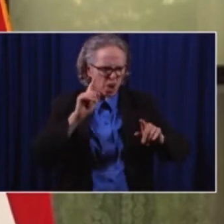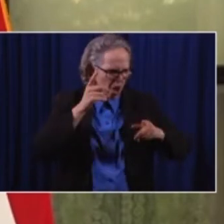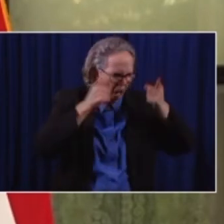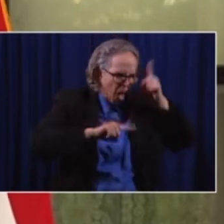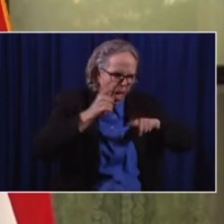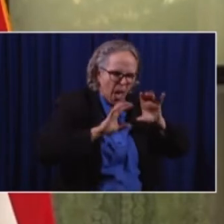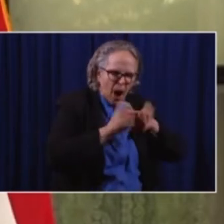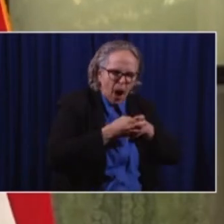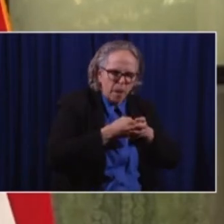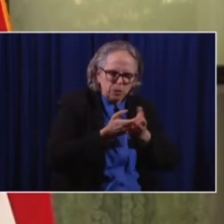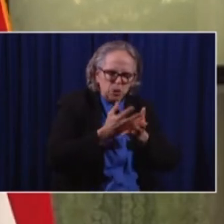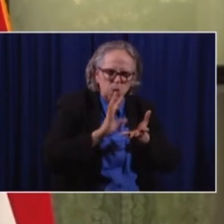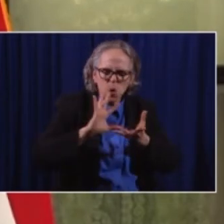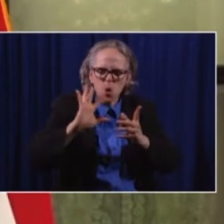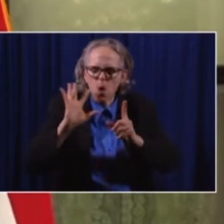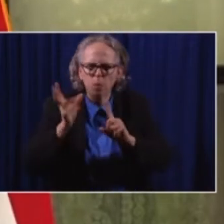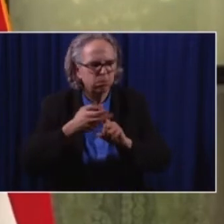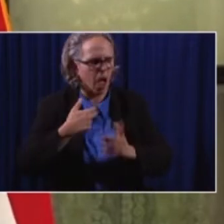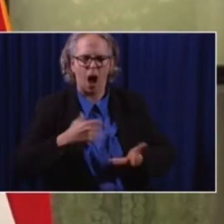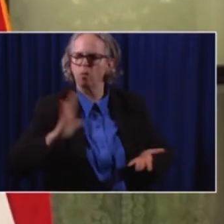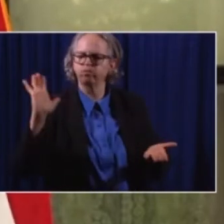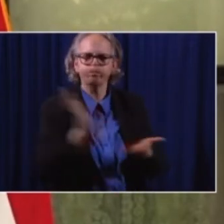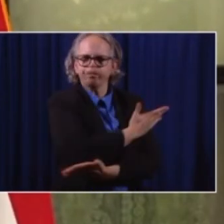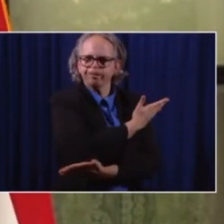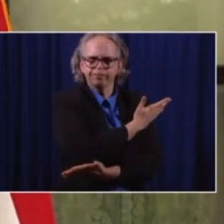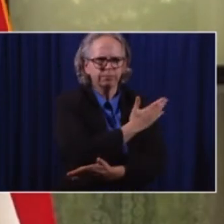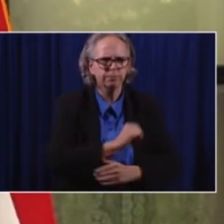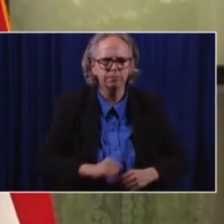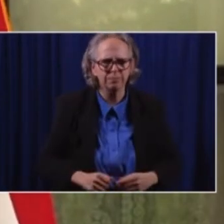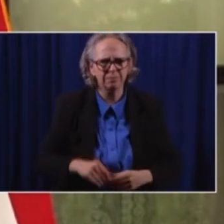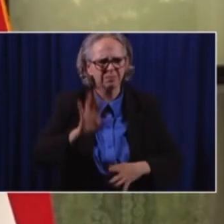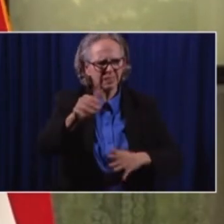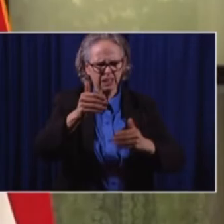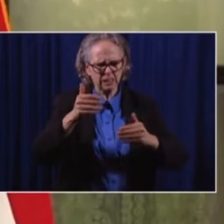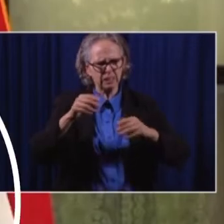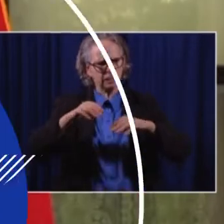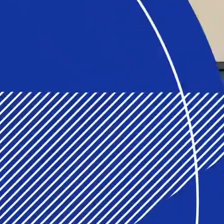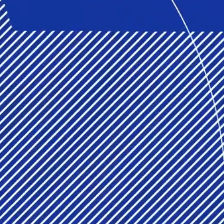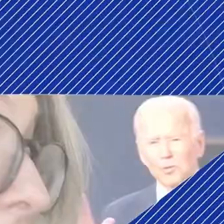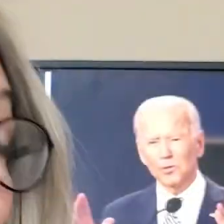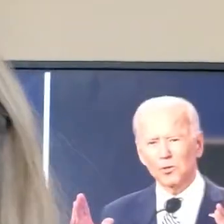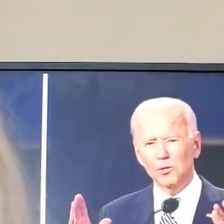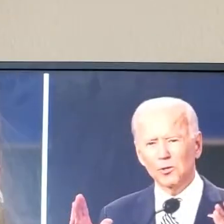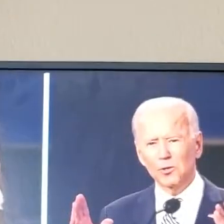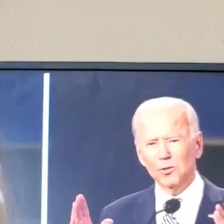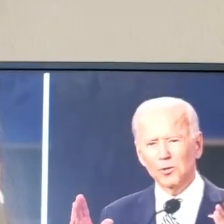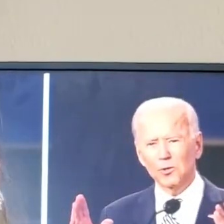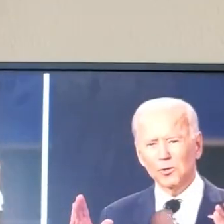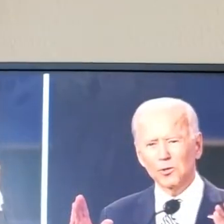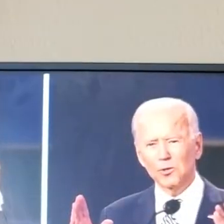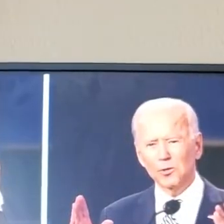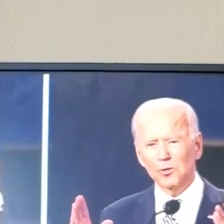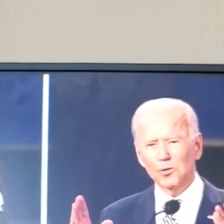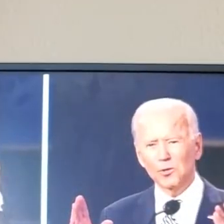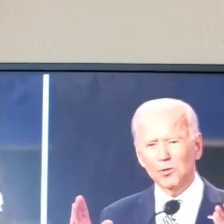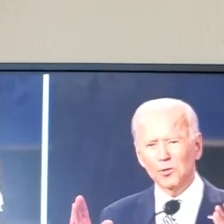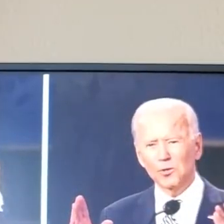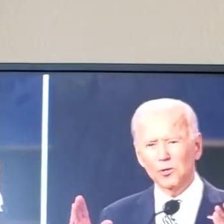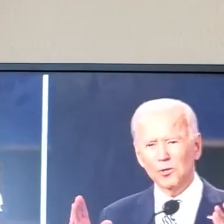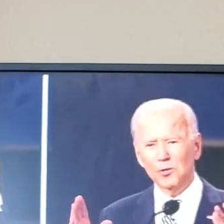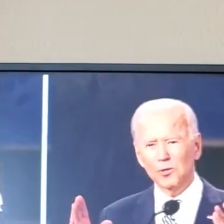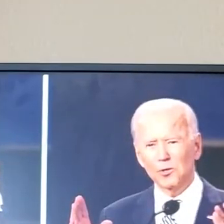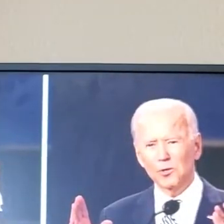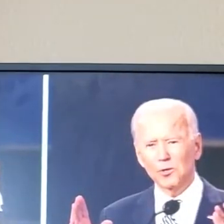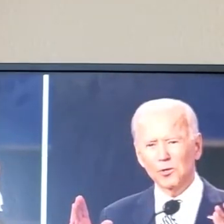We have a great process. We have a great system. We're a nation of laws. And the fate of the final